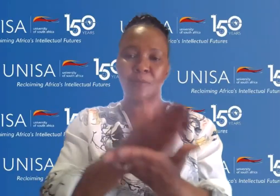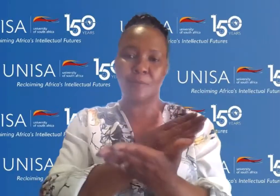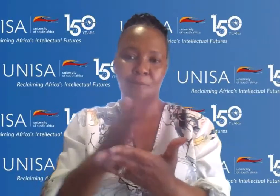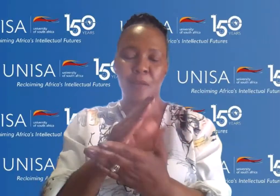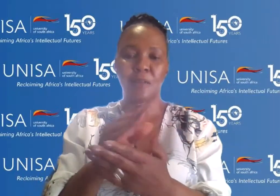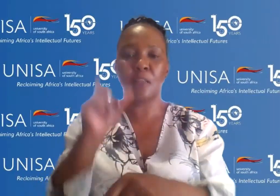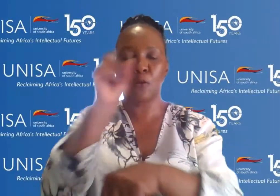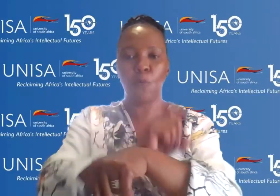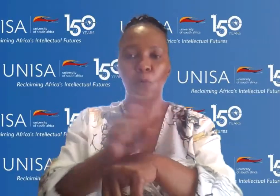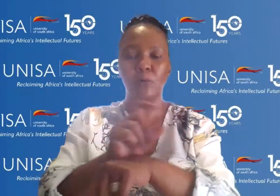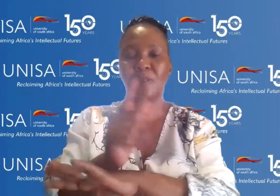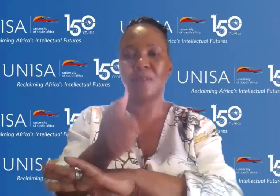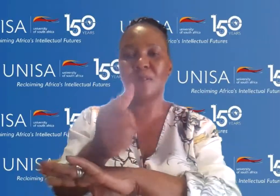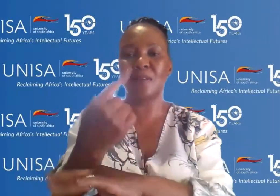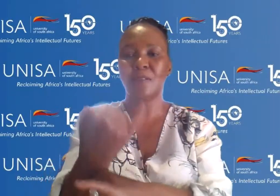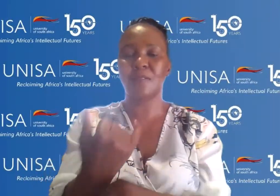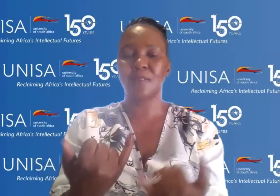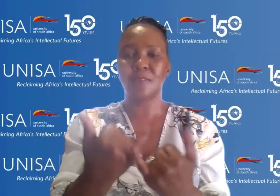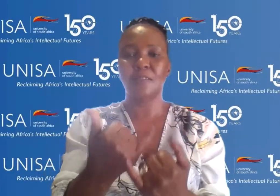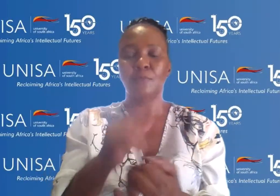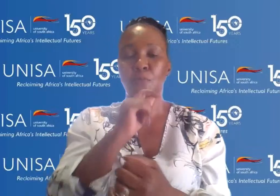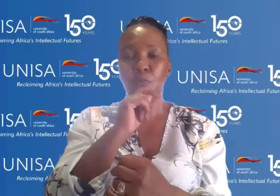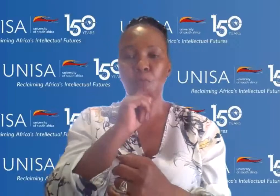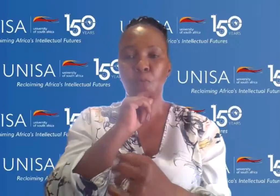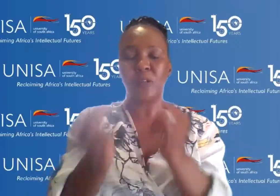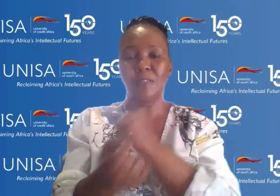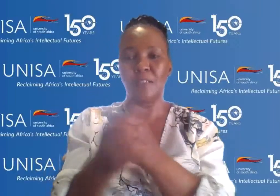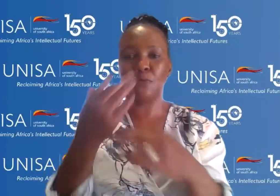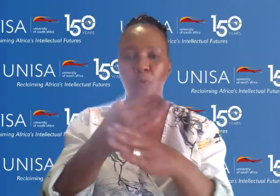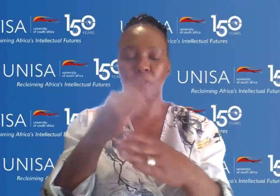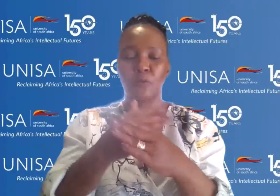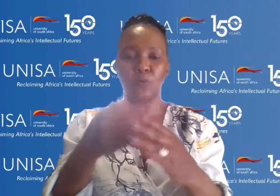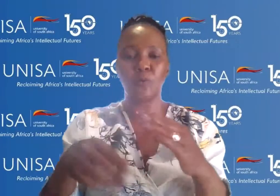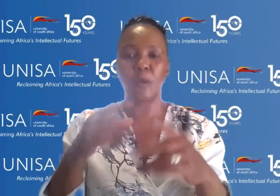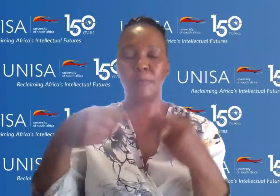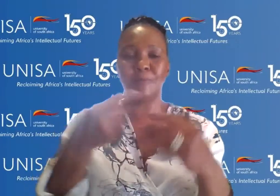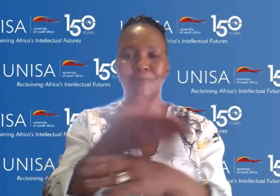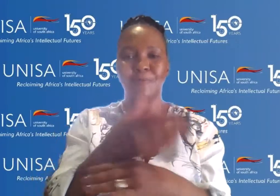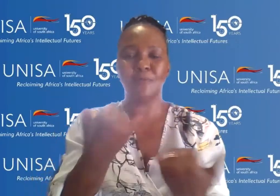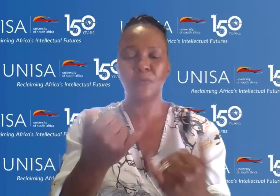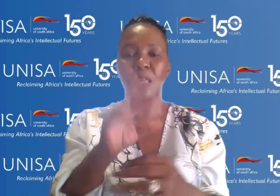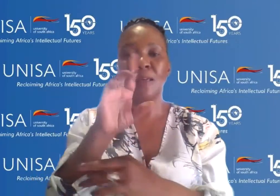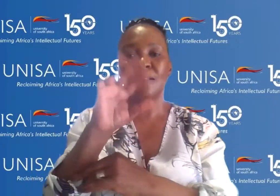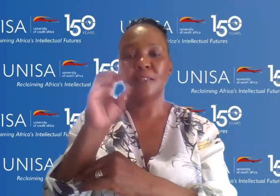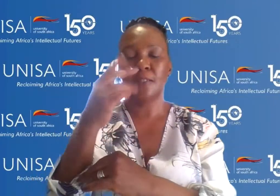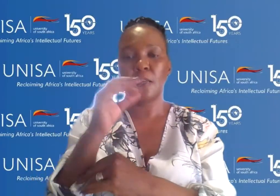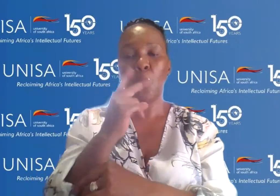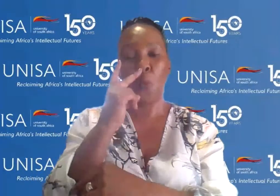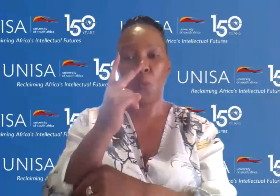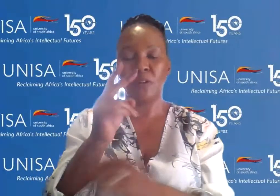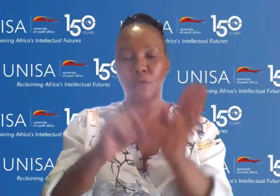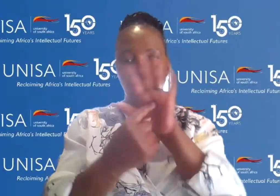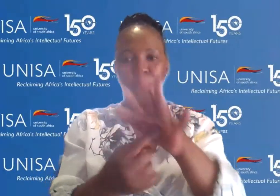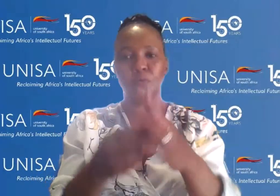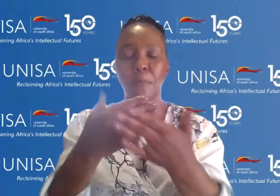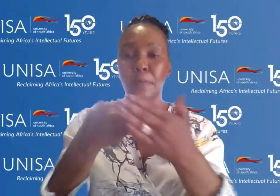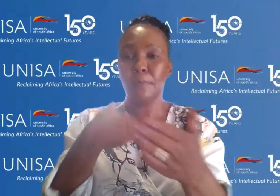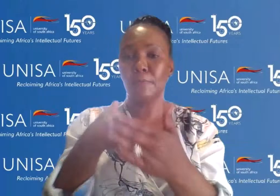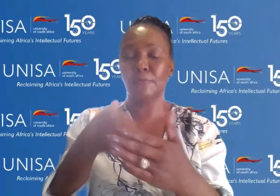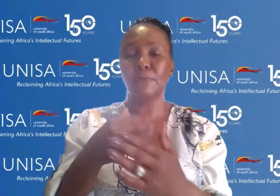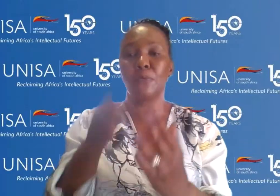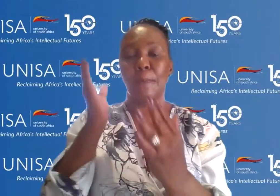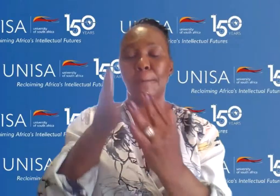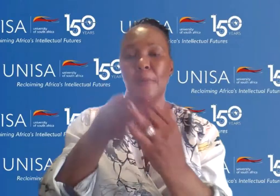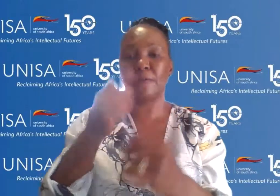in this morning session, so you can actually work through that as well. Richard will show you that. So before we go on our first break,